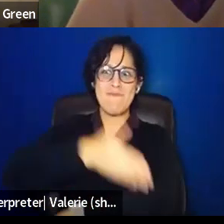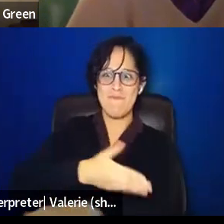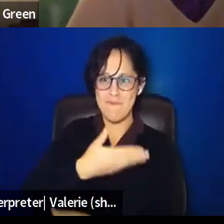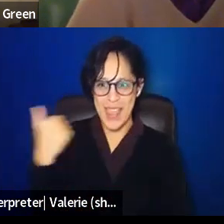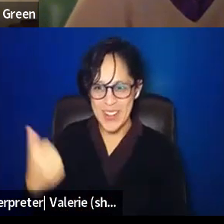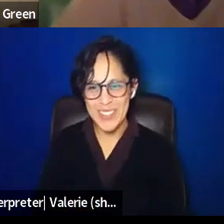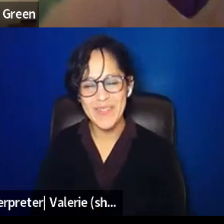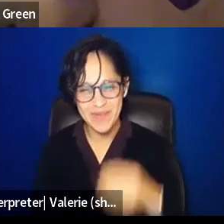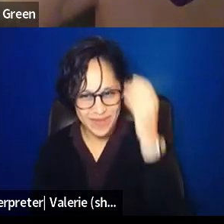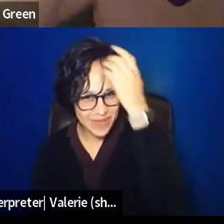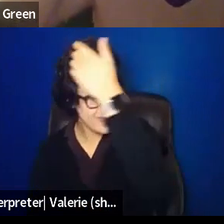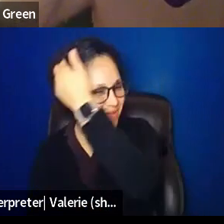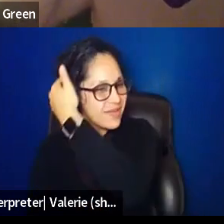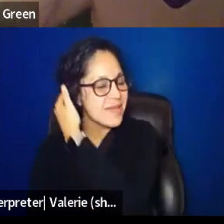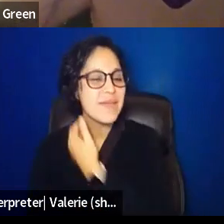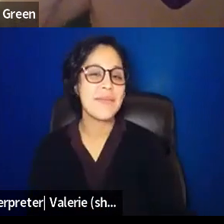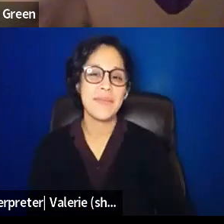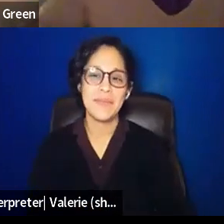Love that.